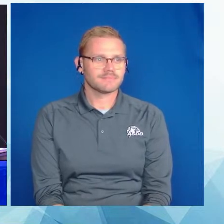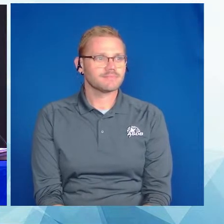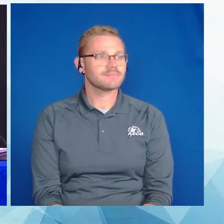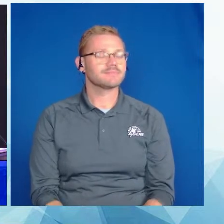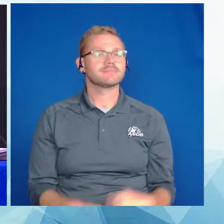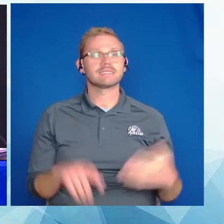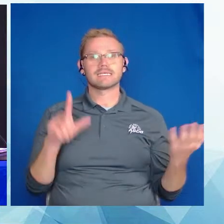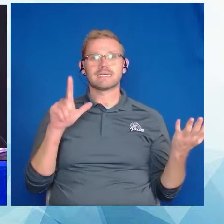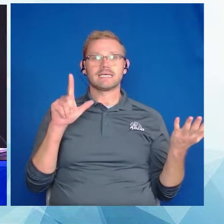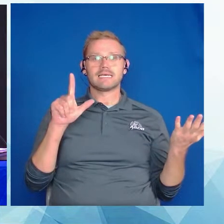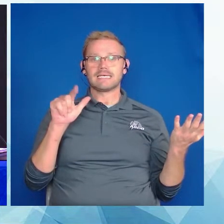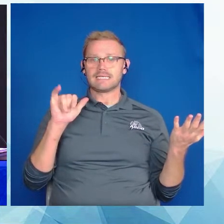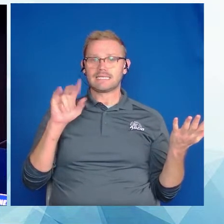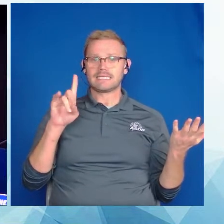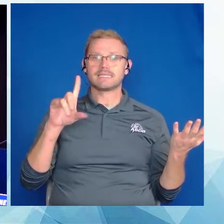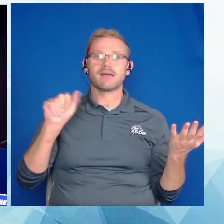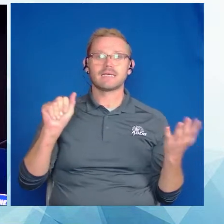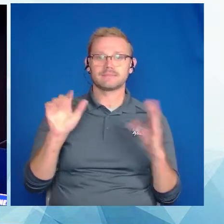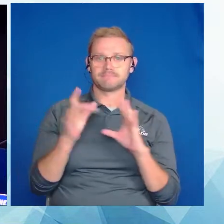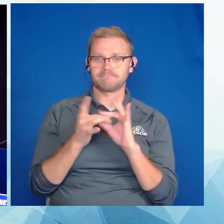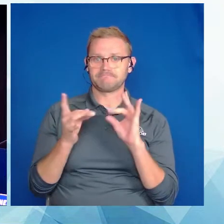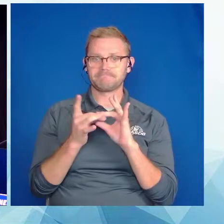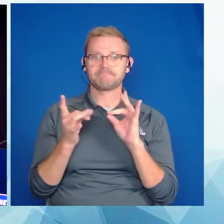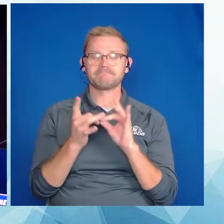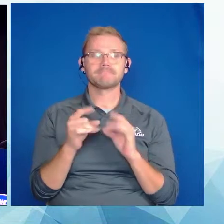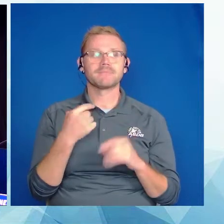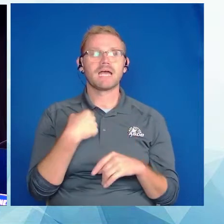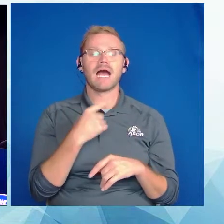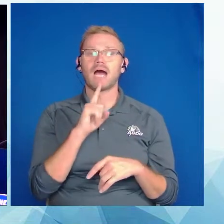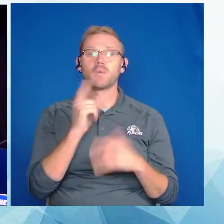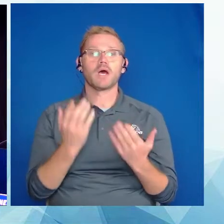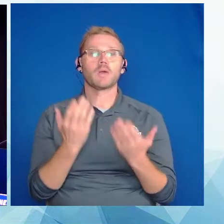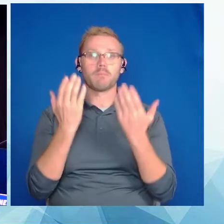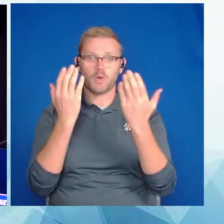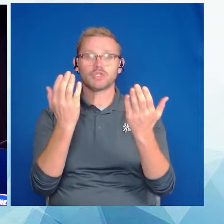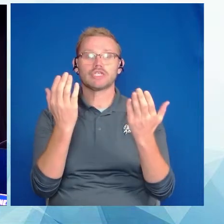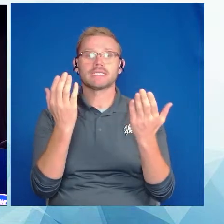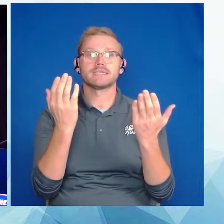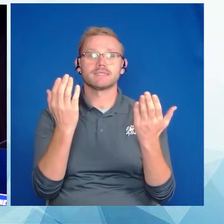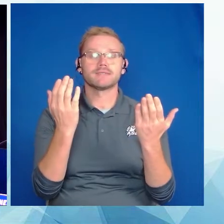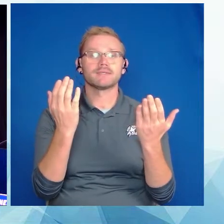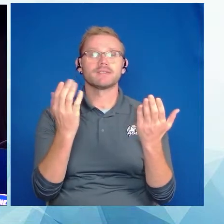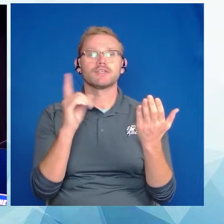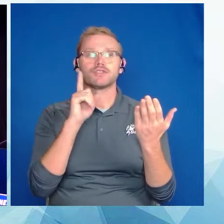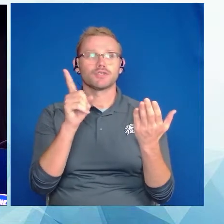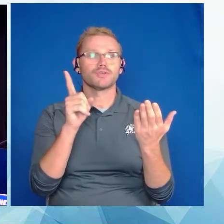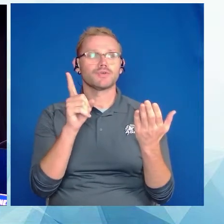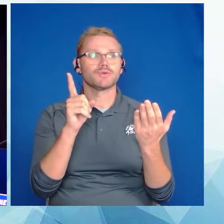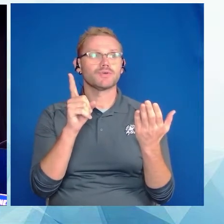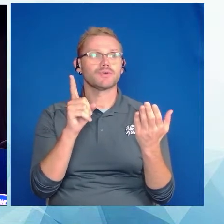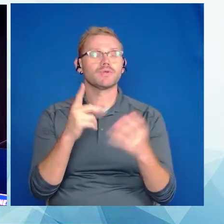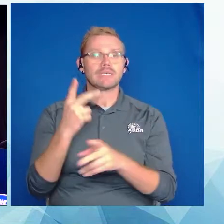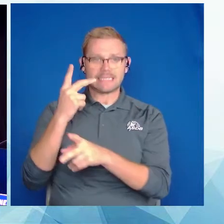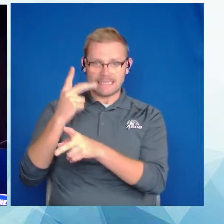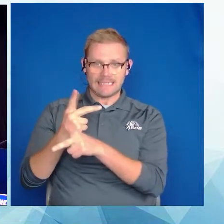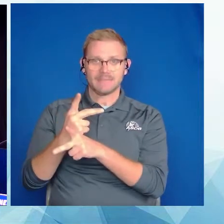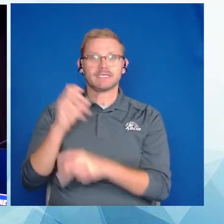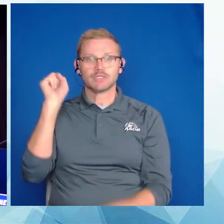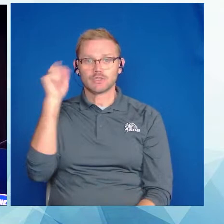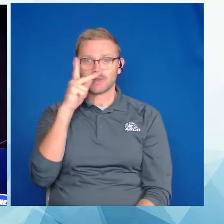This is Linda. I would like to make a motion to retain Sue Kay as